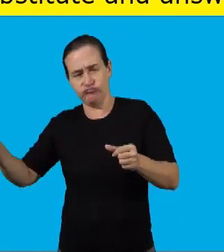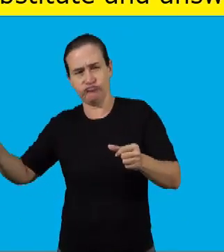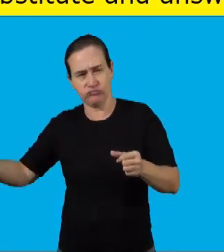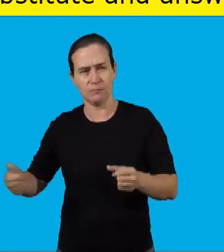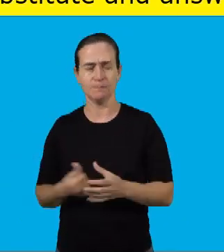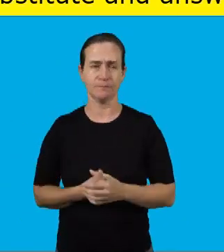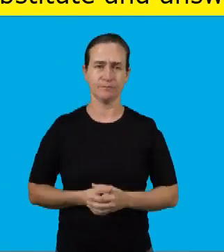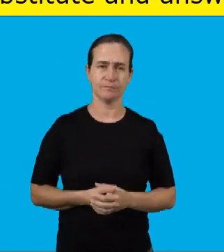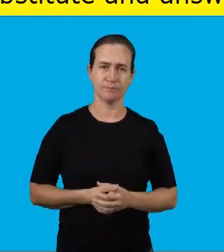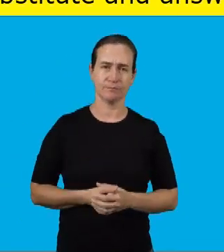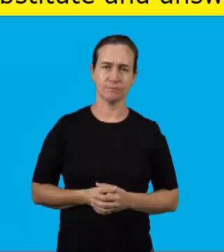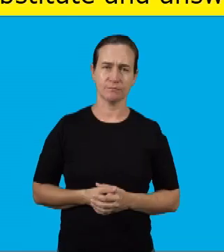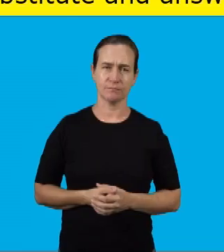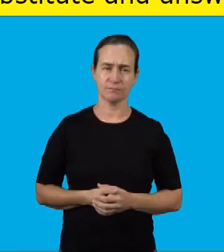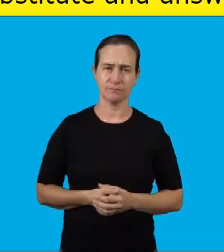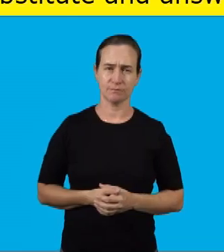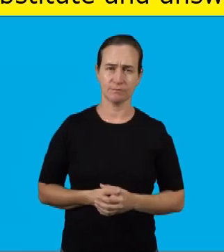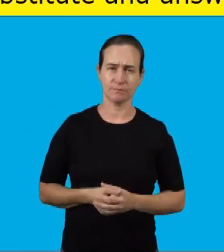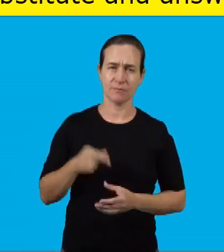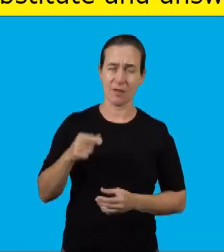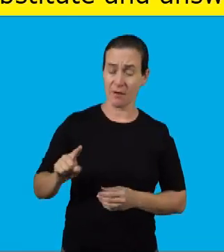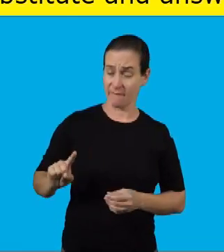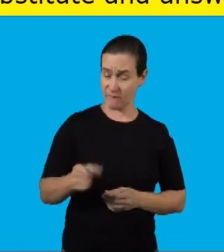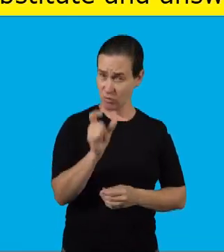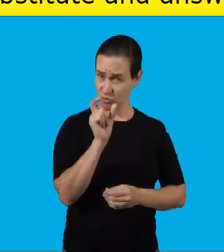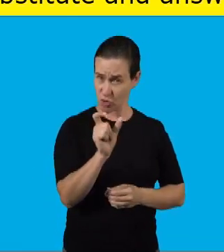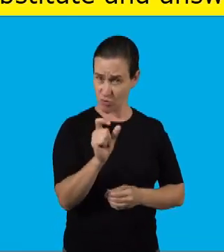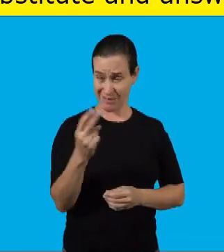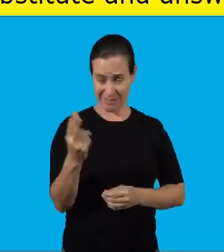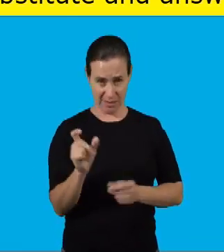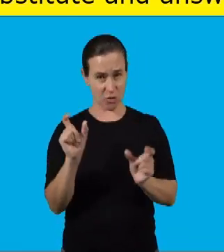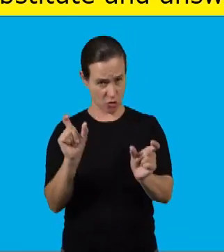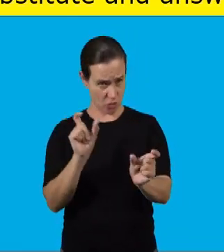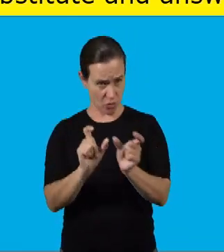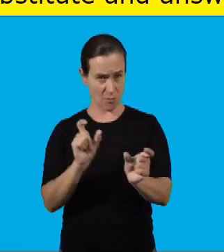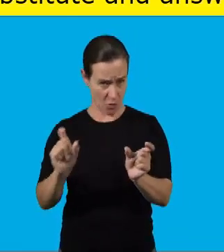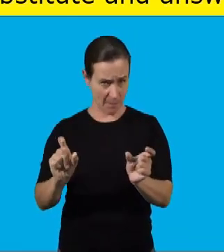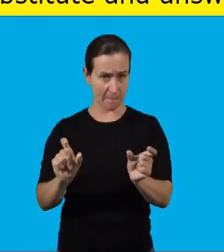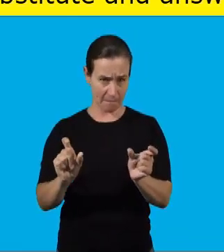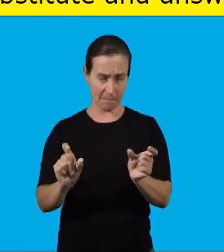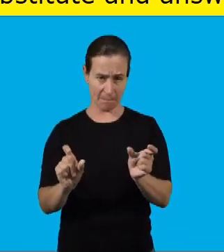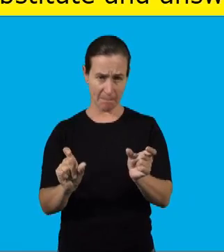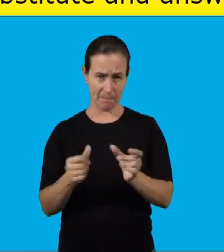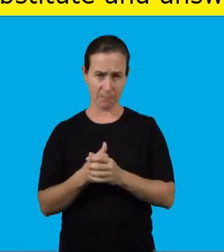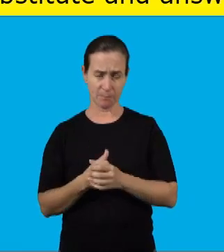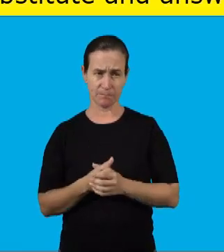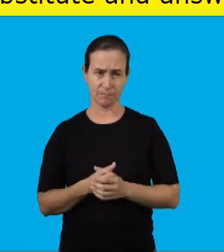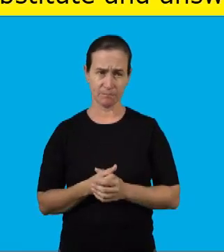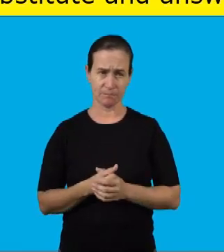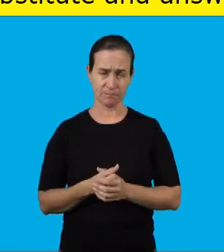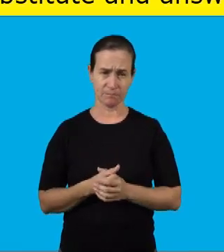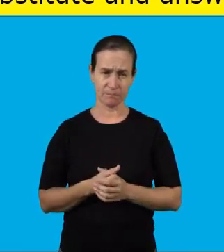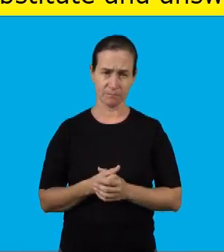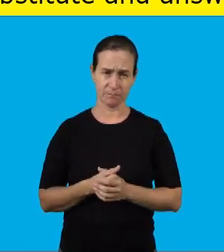there was a start at 1 and there was a start at 2, which is the first term and the second term. So that would have